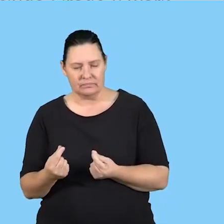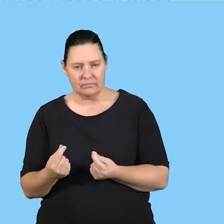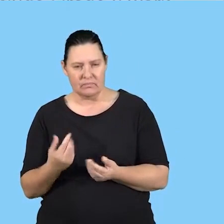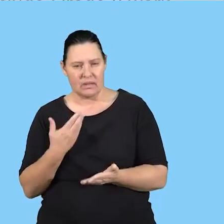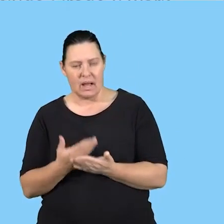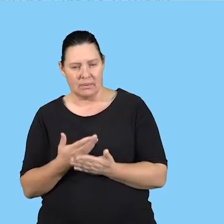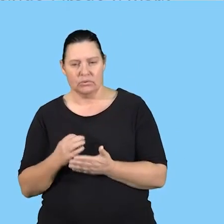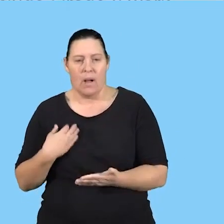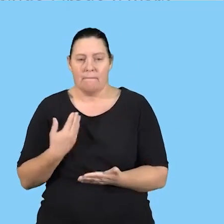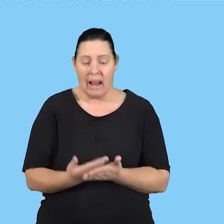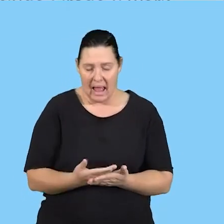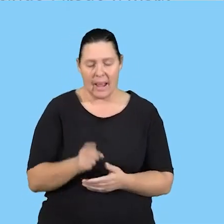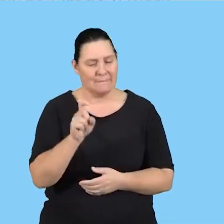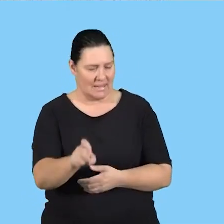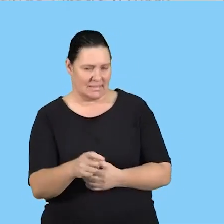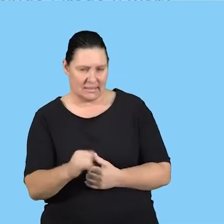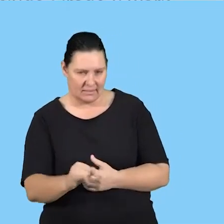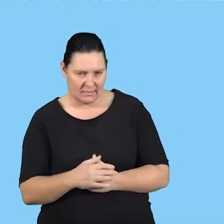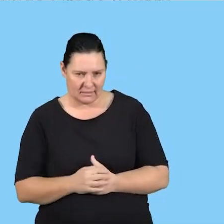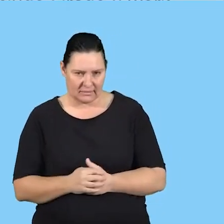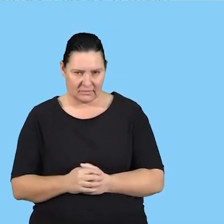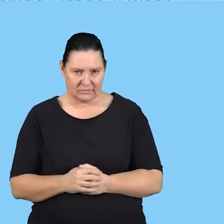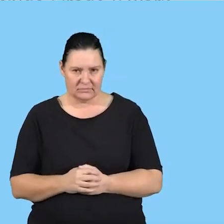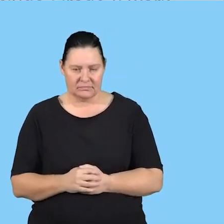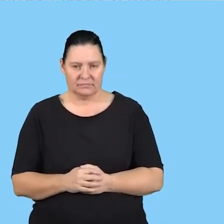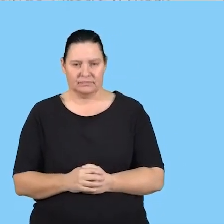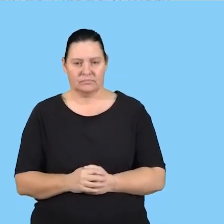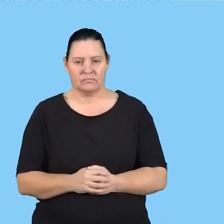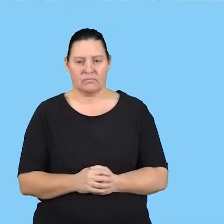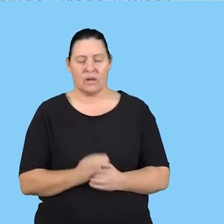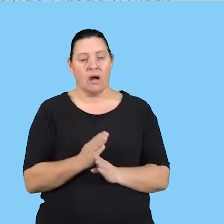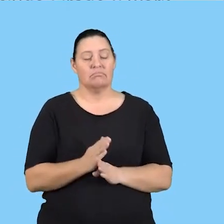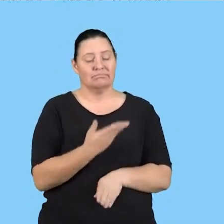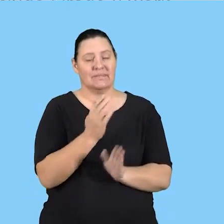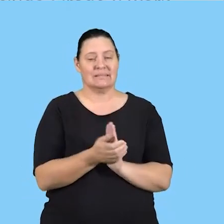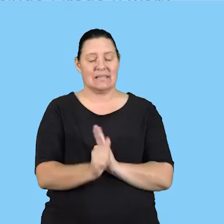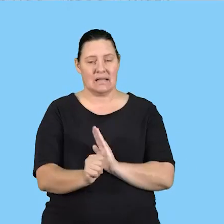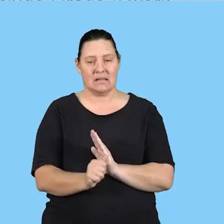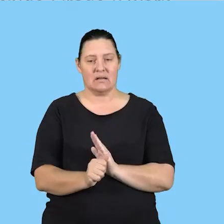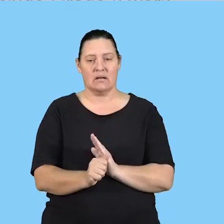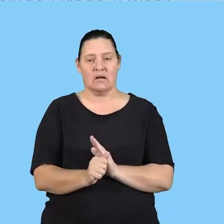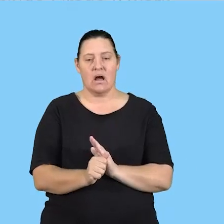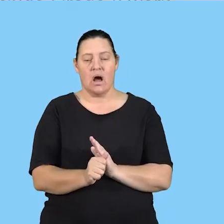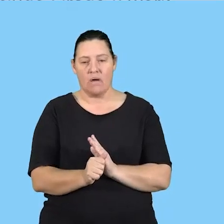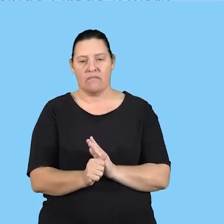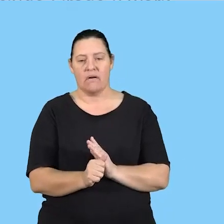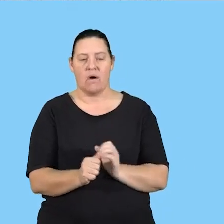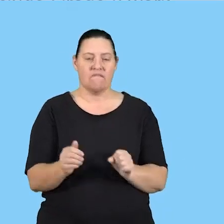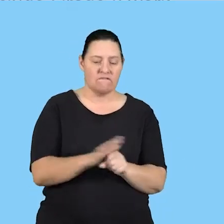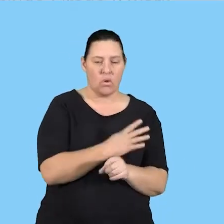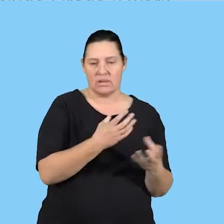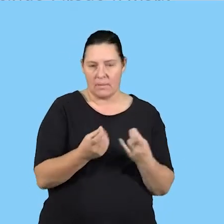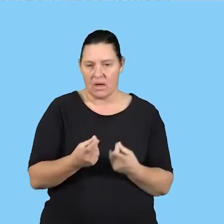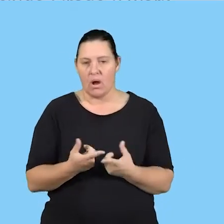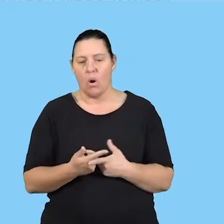able to apply Pythagoras theorem. We removed the skill of calculation with whole numbers